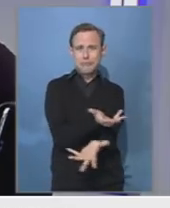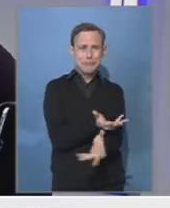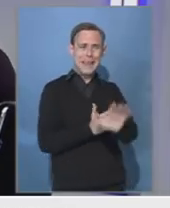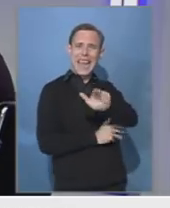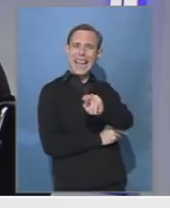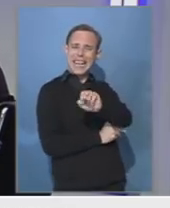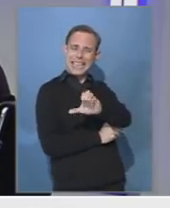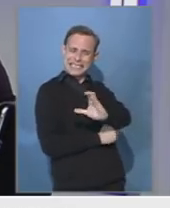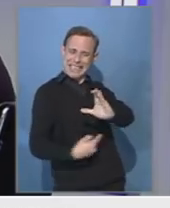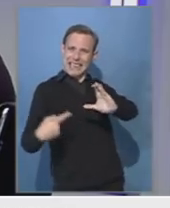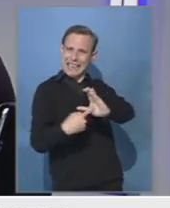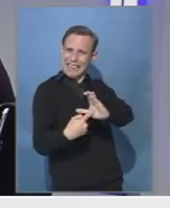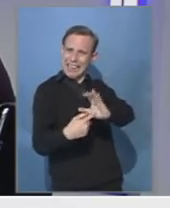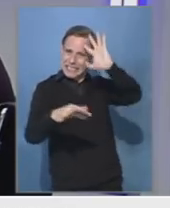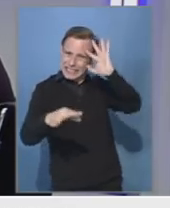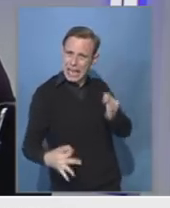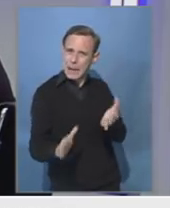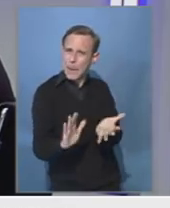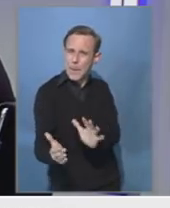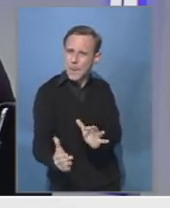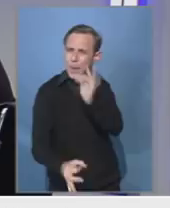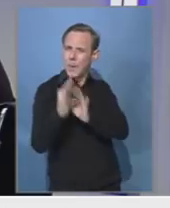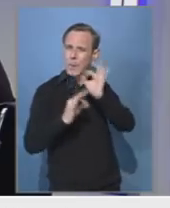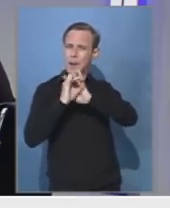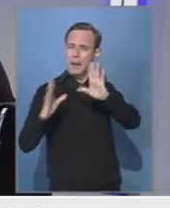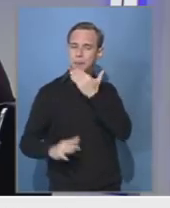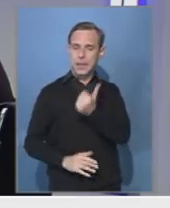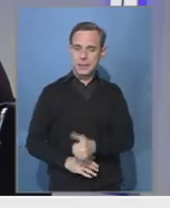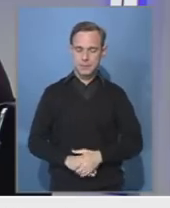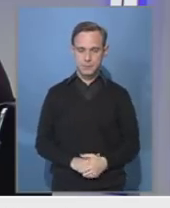how do they get to a consensual position?